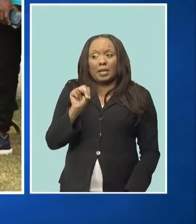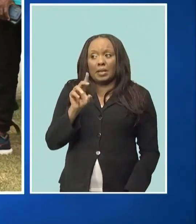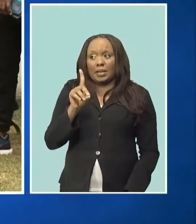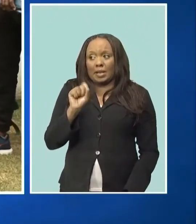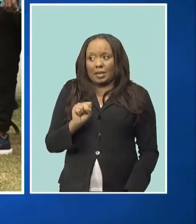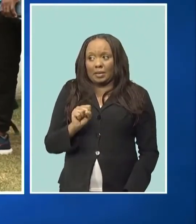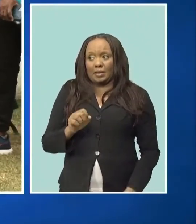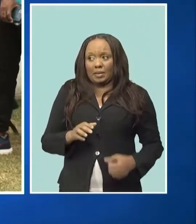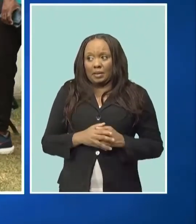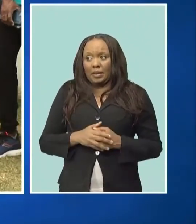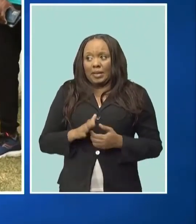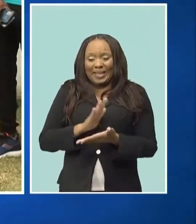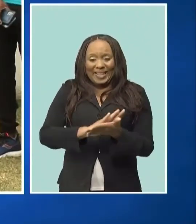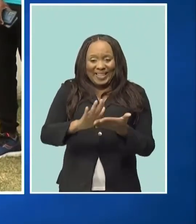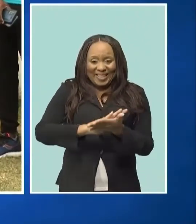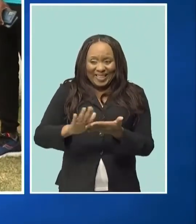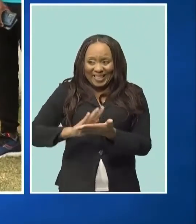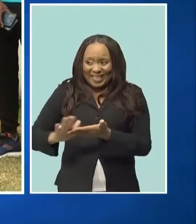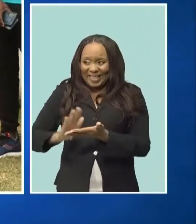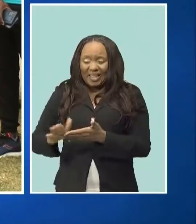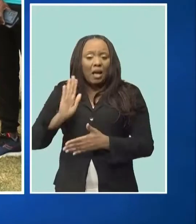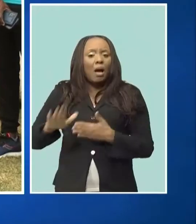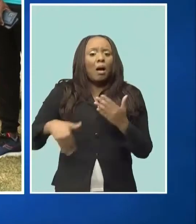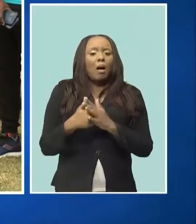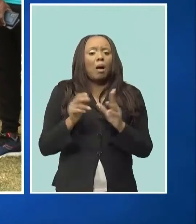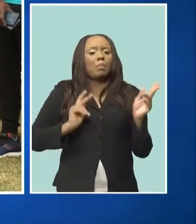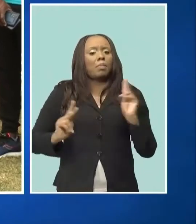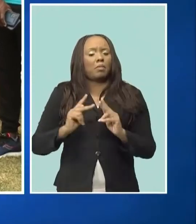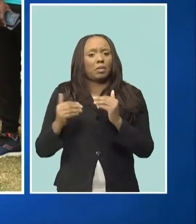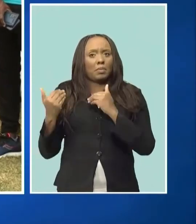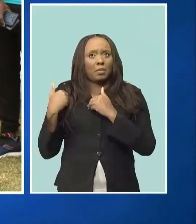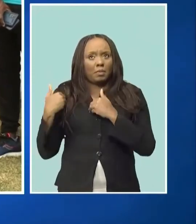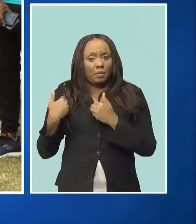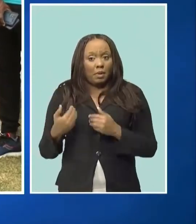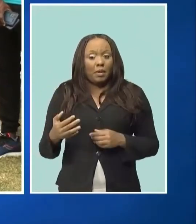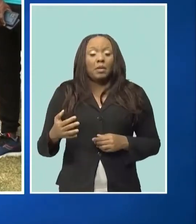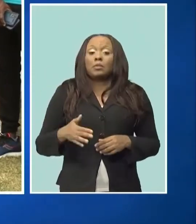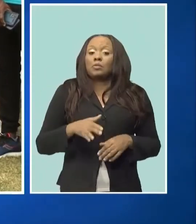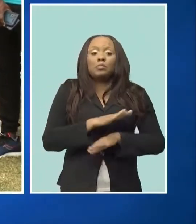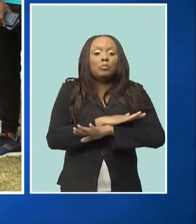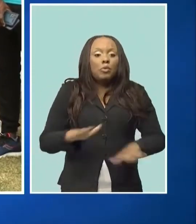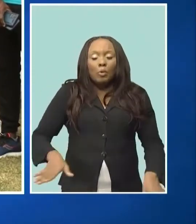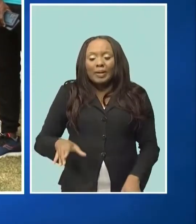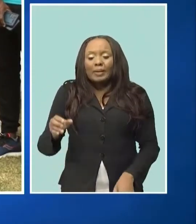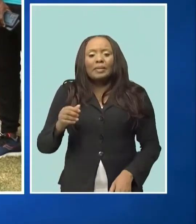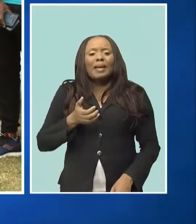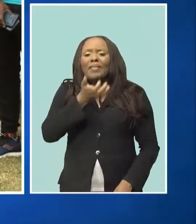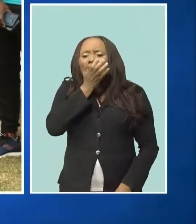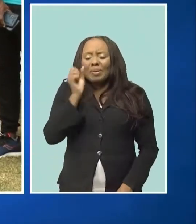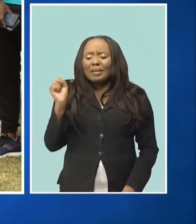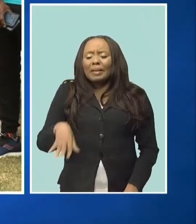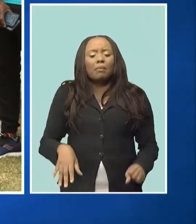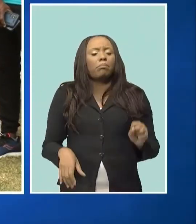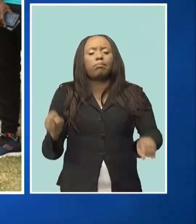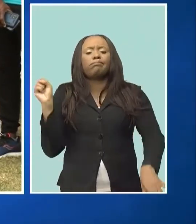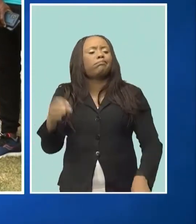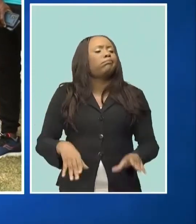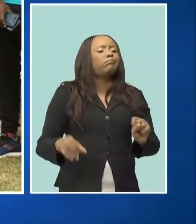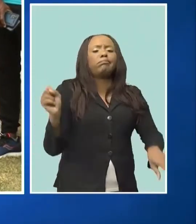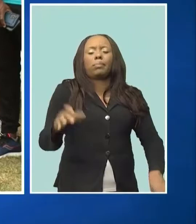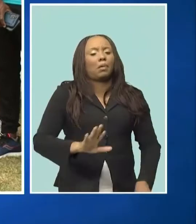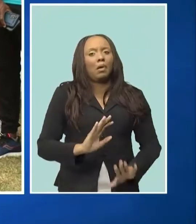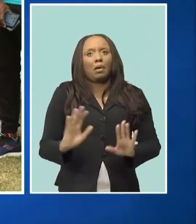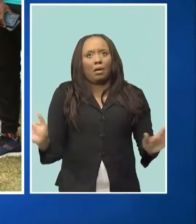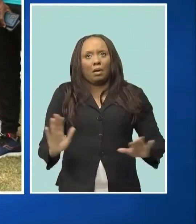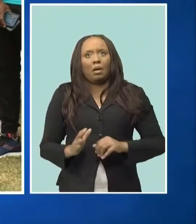everybody's responsibility. And if we don't litter to start, then that's the first initiative. But initiatives such as this really go a long way to let